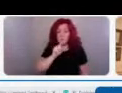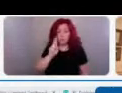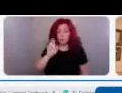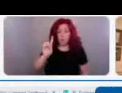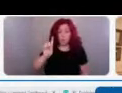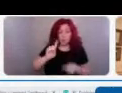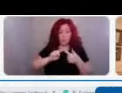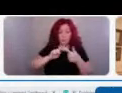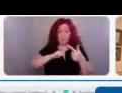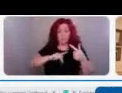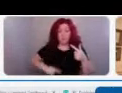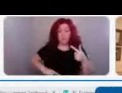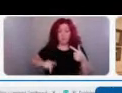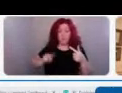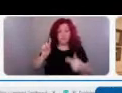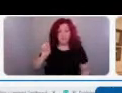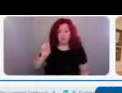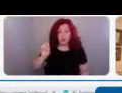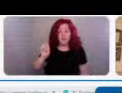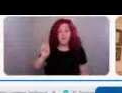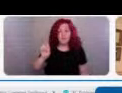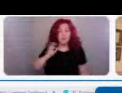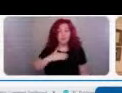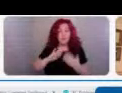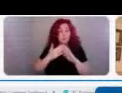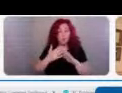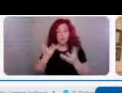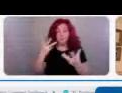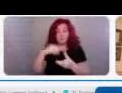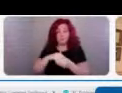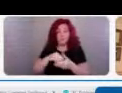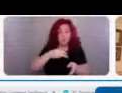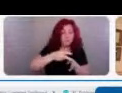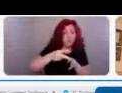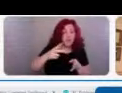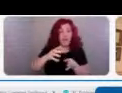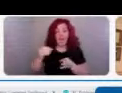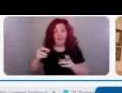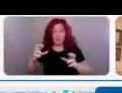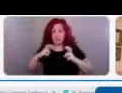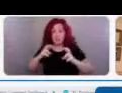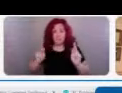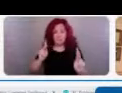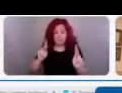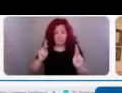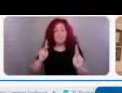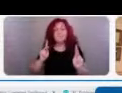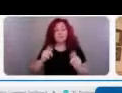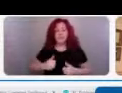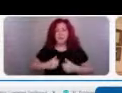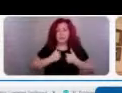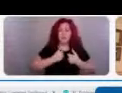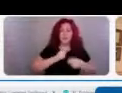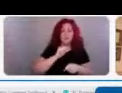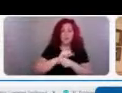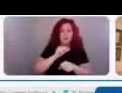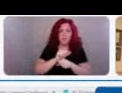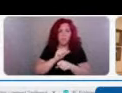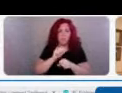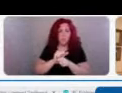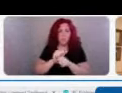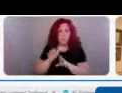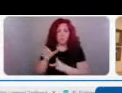drive my community is made up of professionals and retirees that live and work in offices adjacent to the